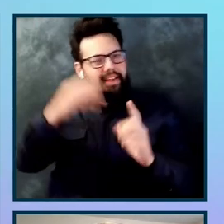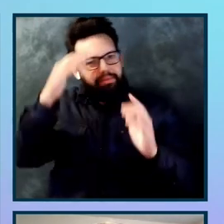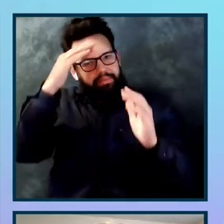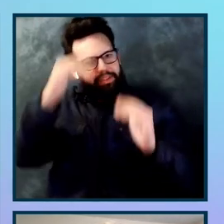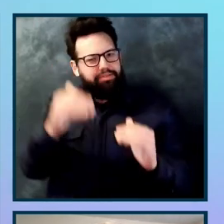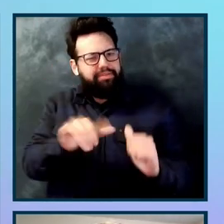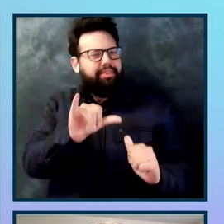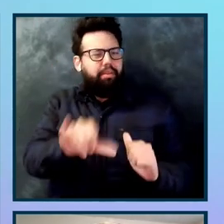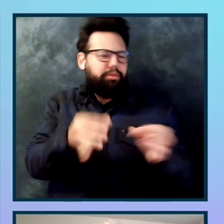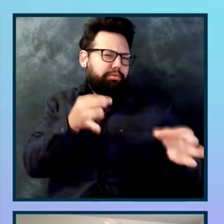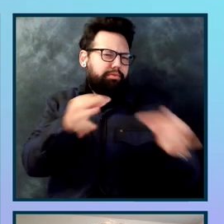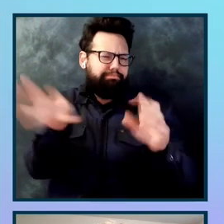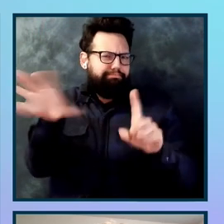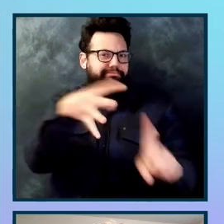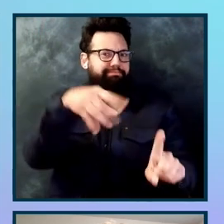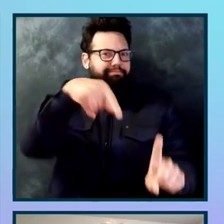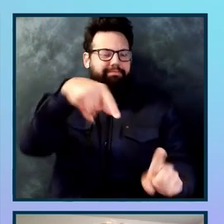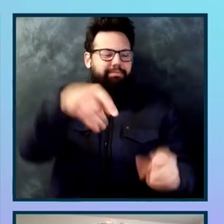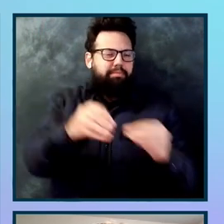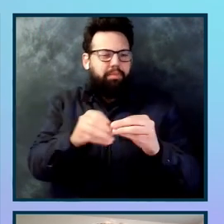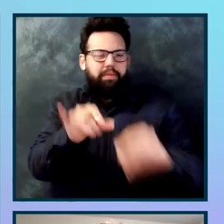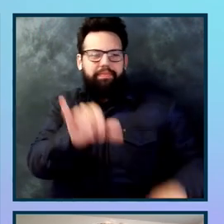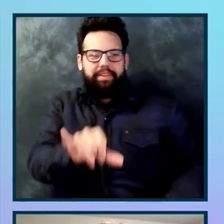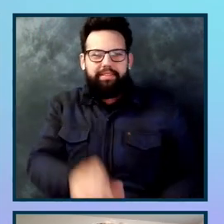change this again.